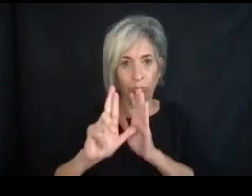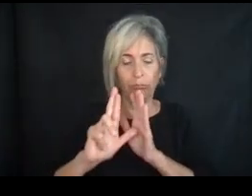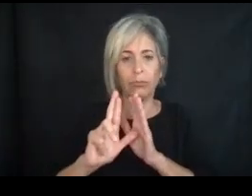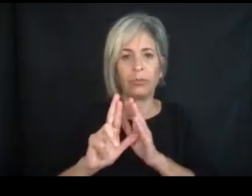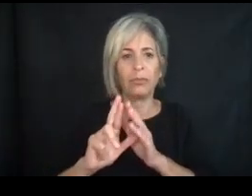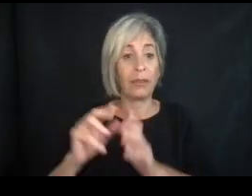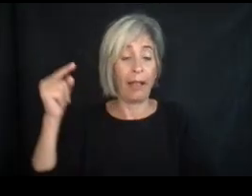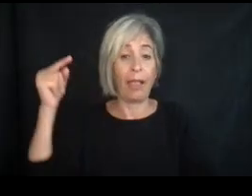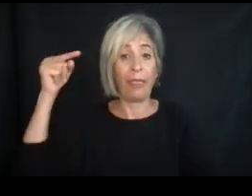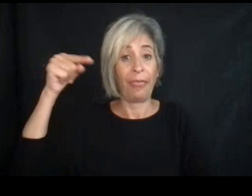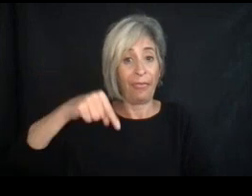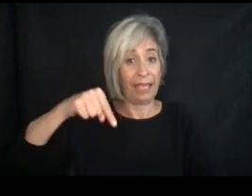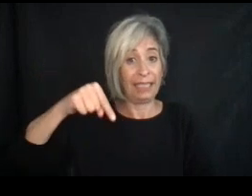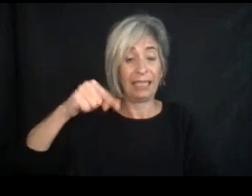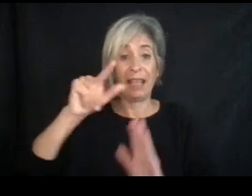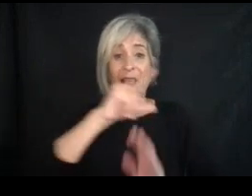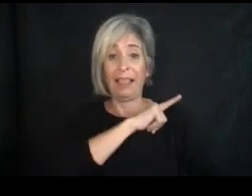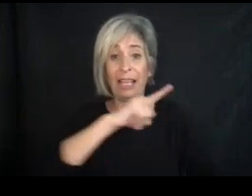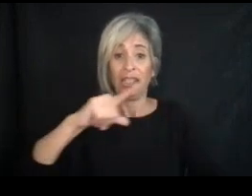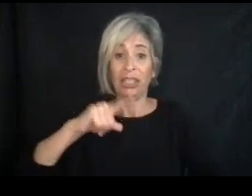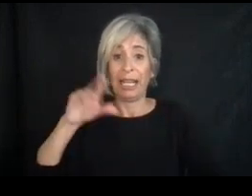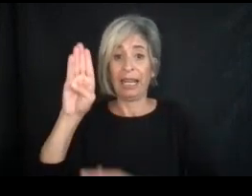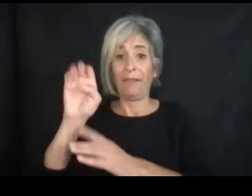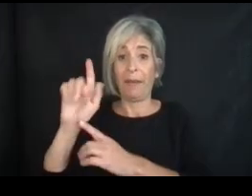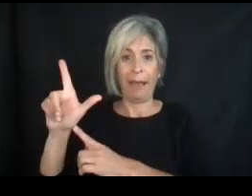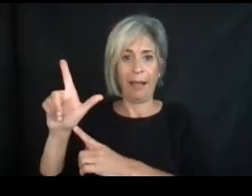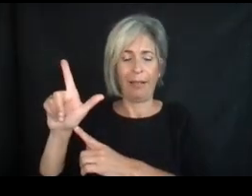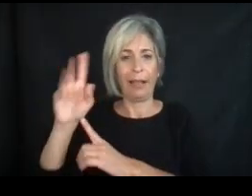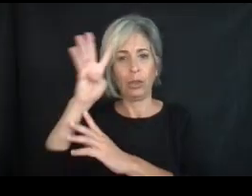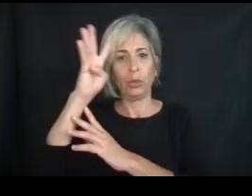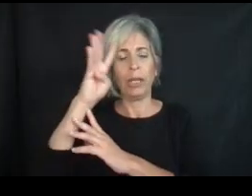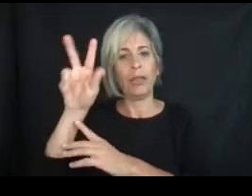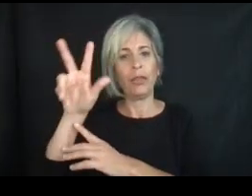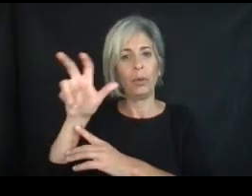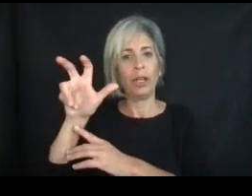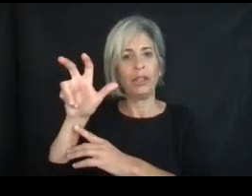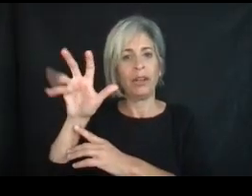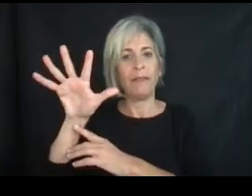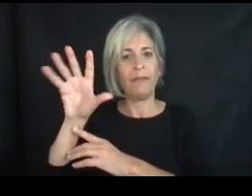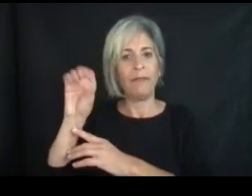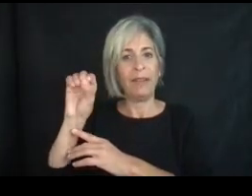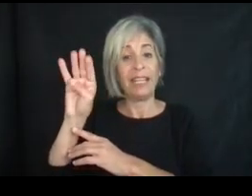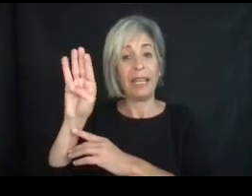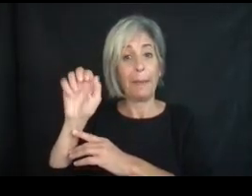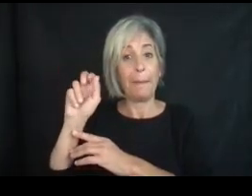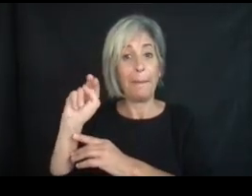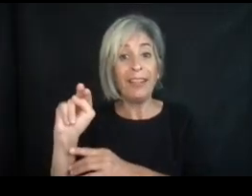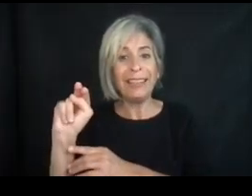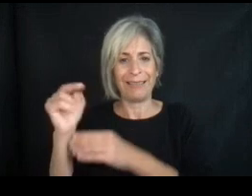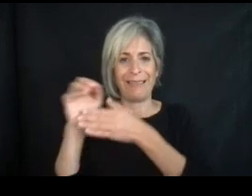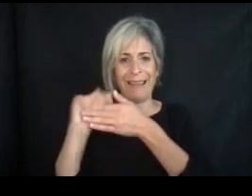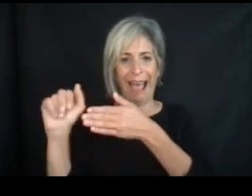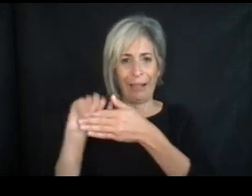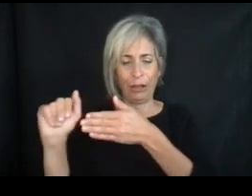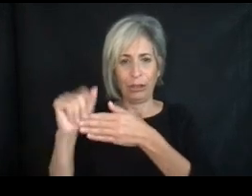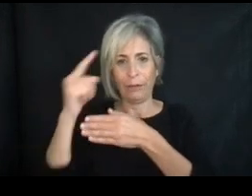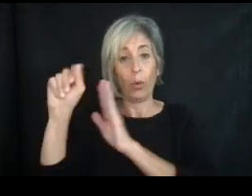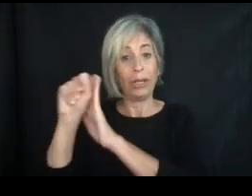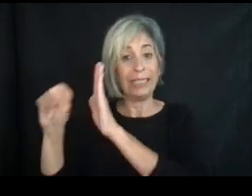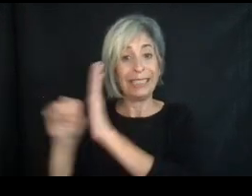this legislative bill created $350 billion for